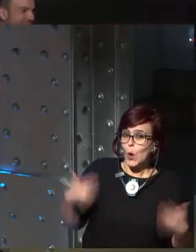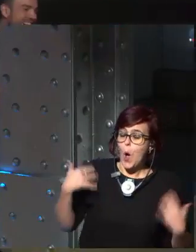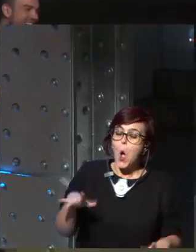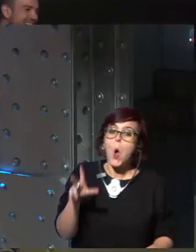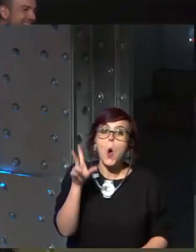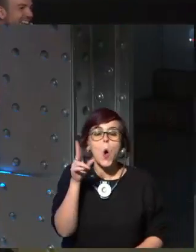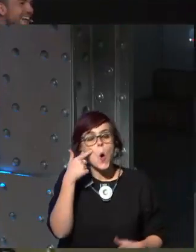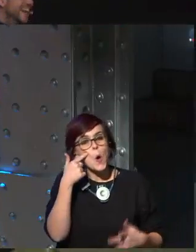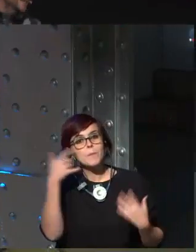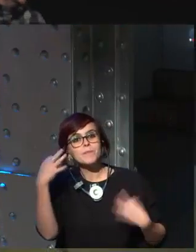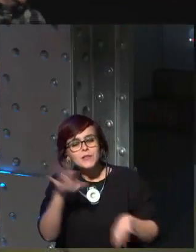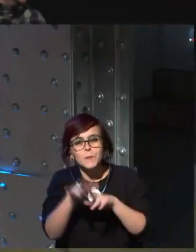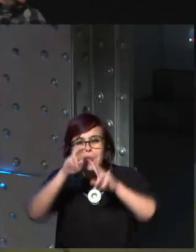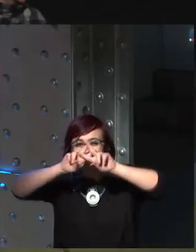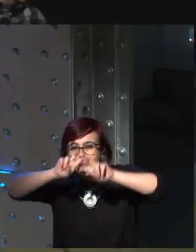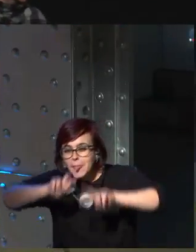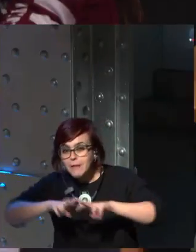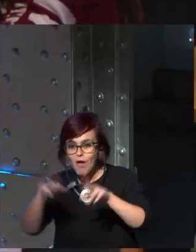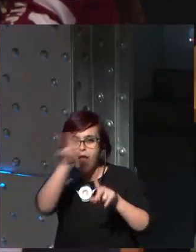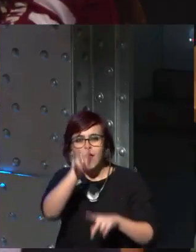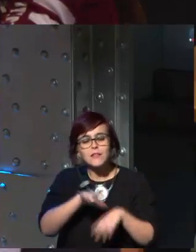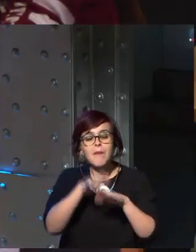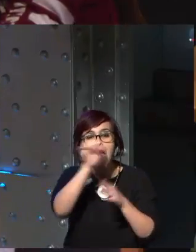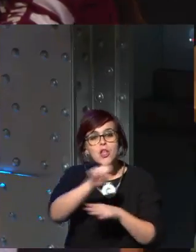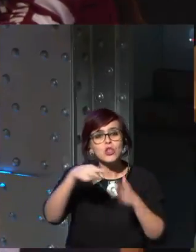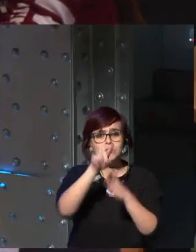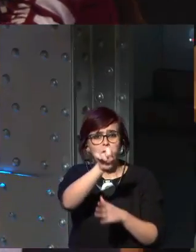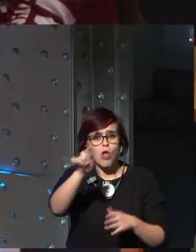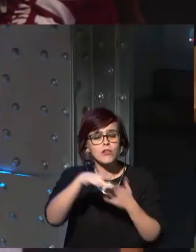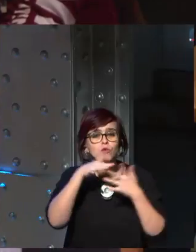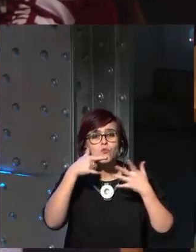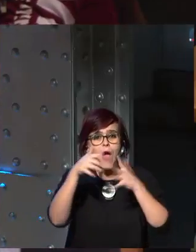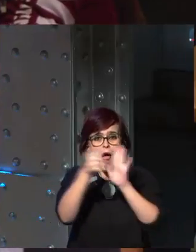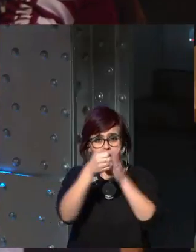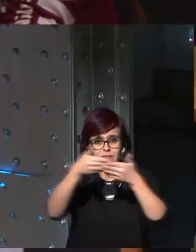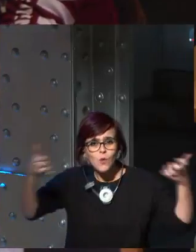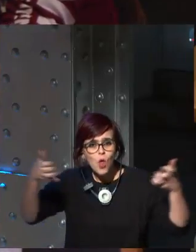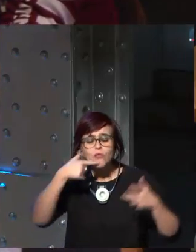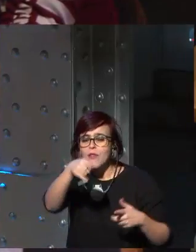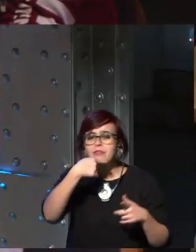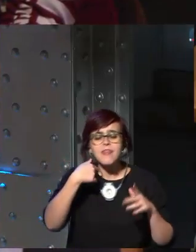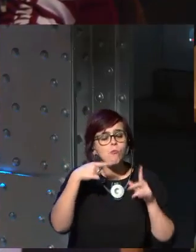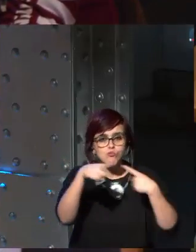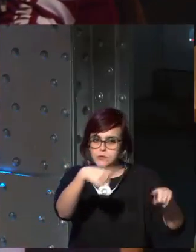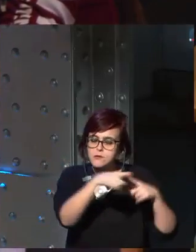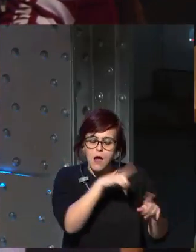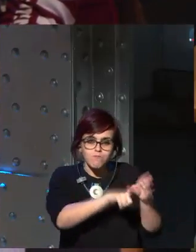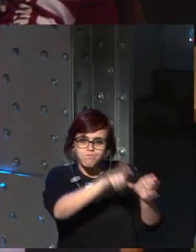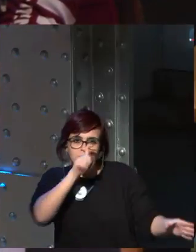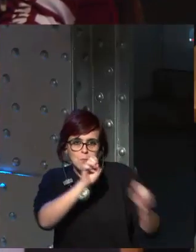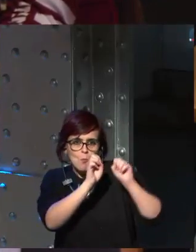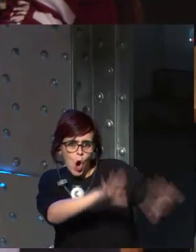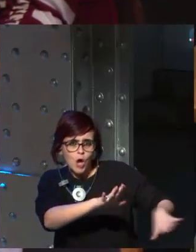2011, I started reading your blog. I saw that you wrote an entry in your blog saying that you